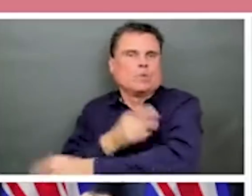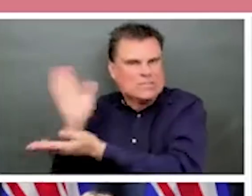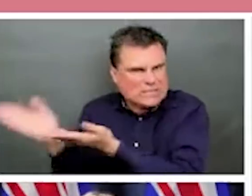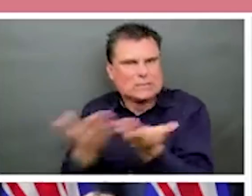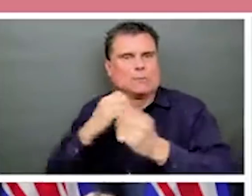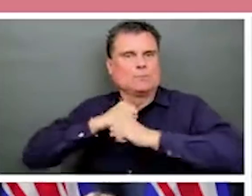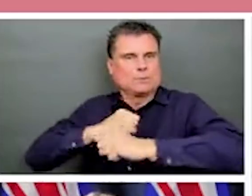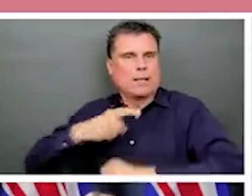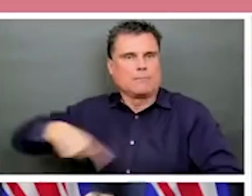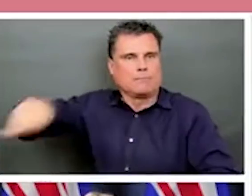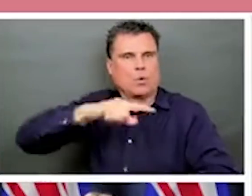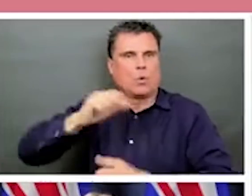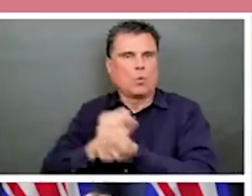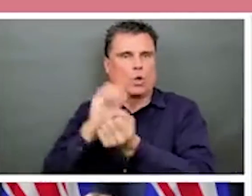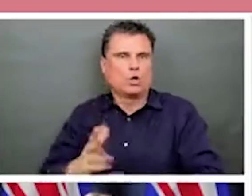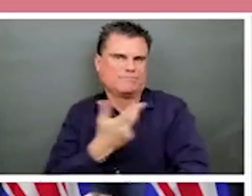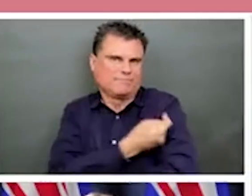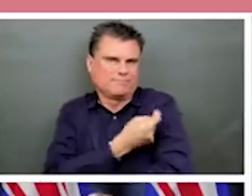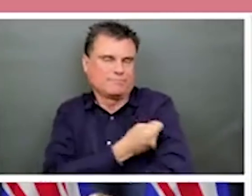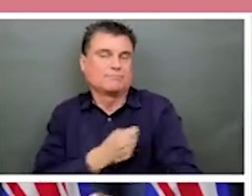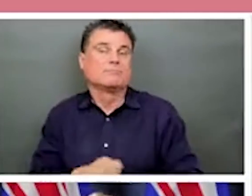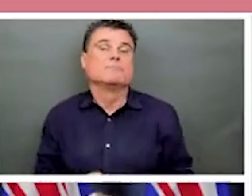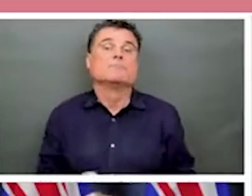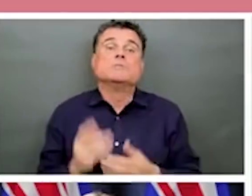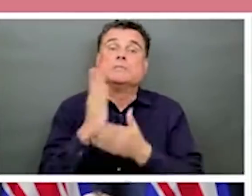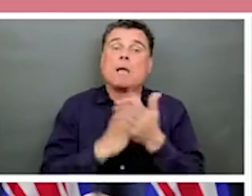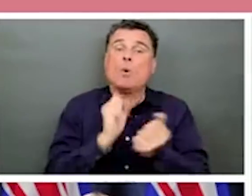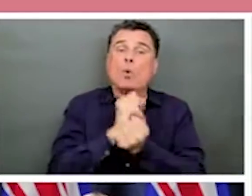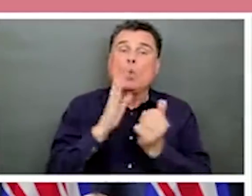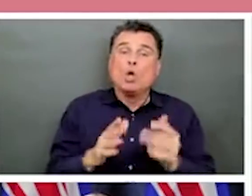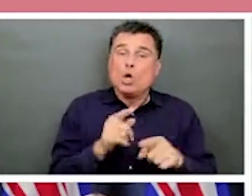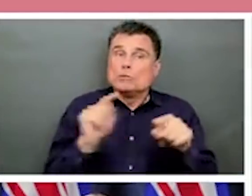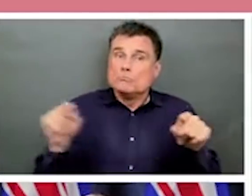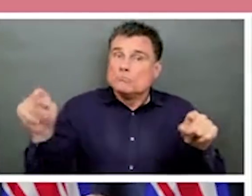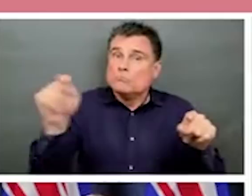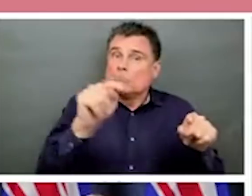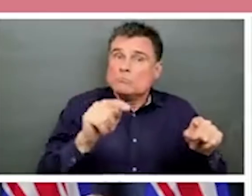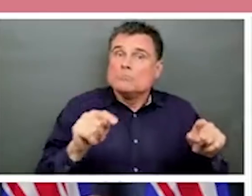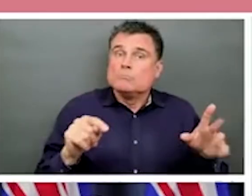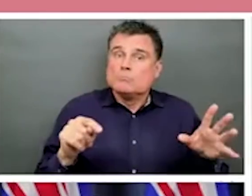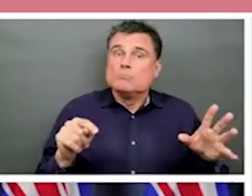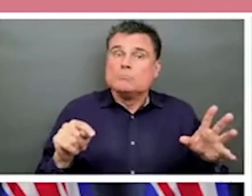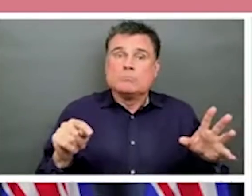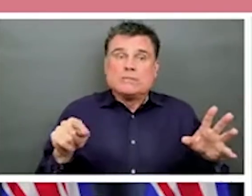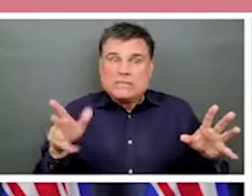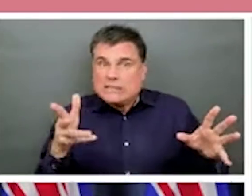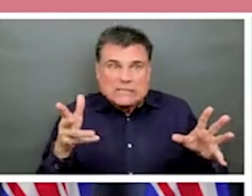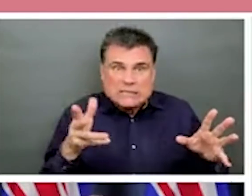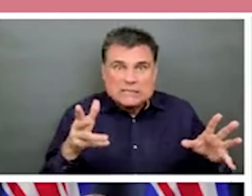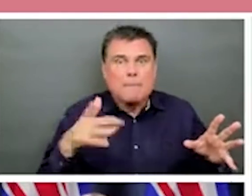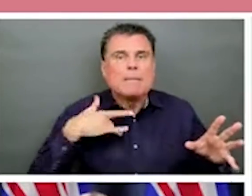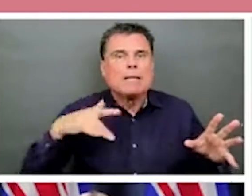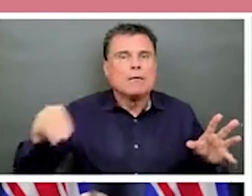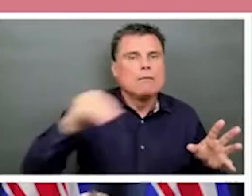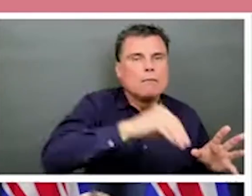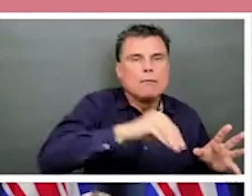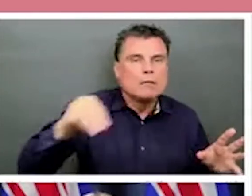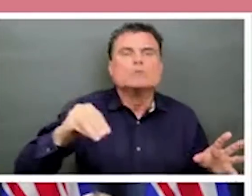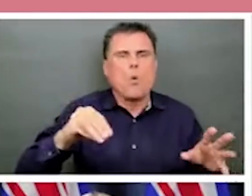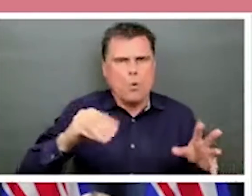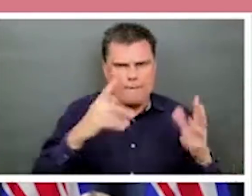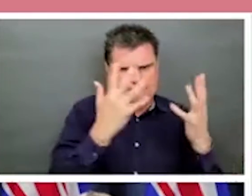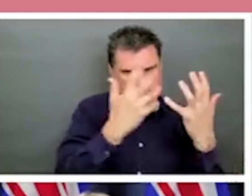workers, we've managed to move them in a separate stream through some of our clinics. So where have